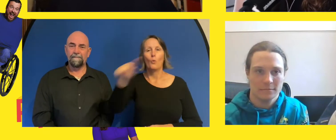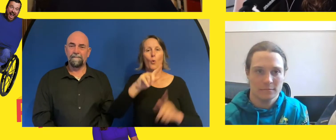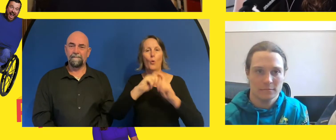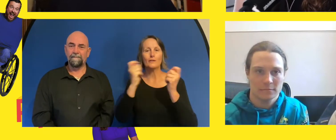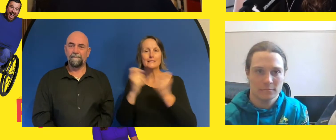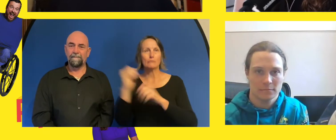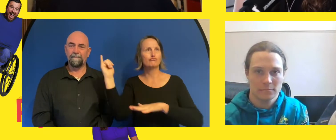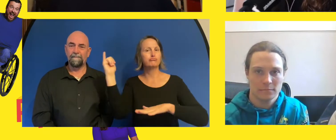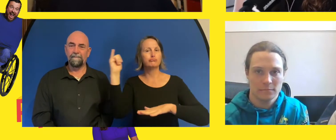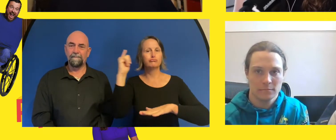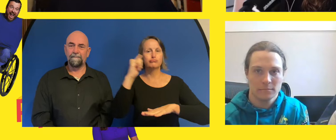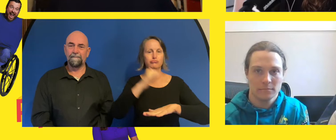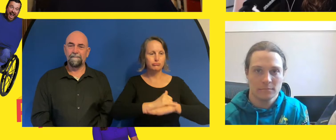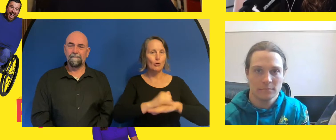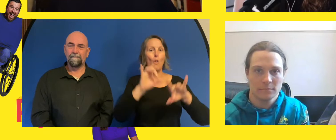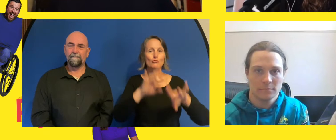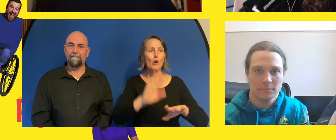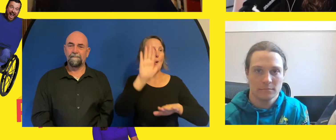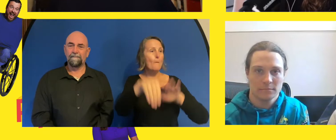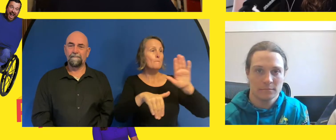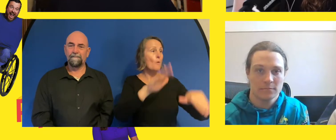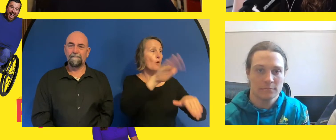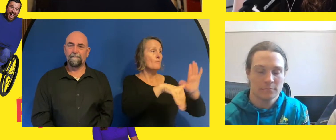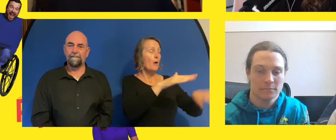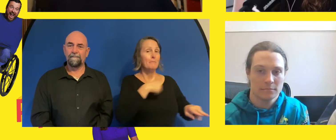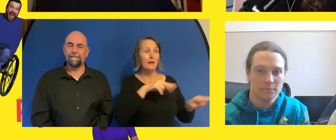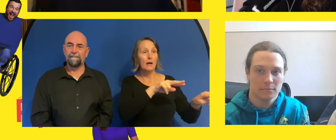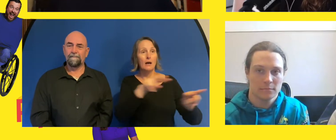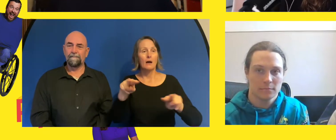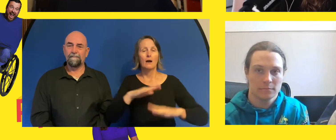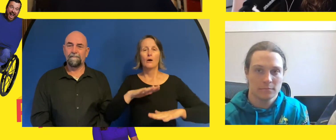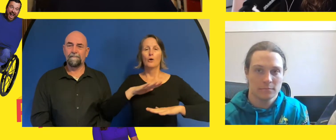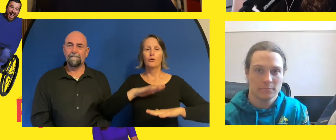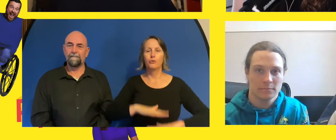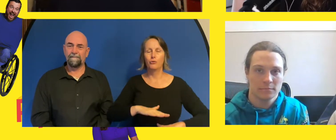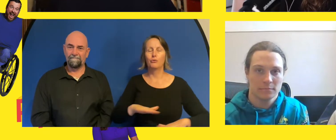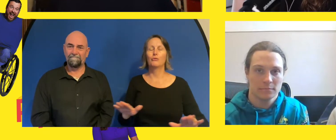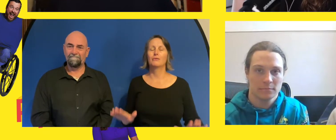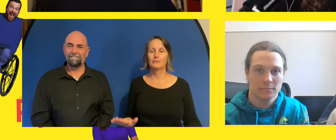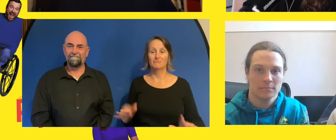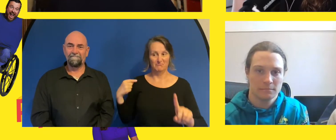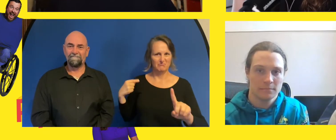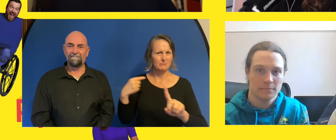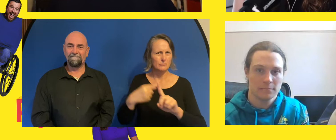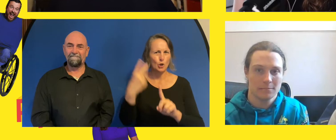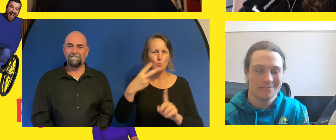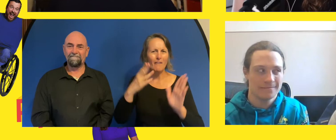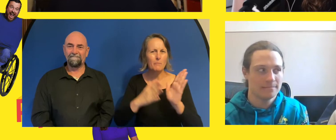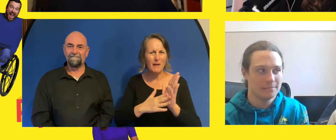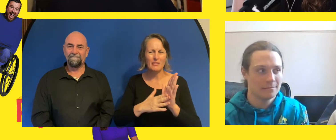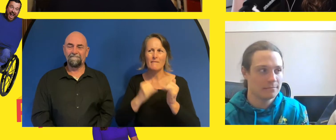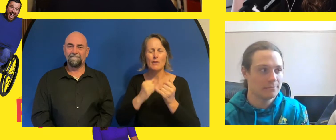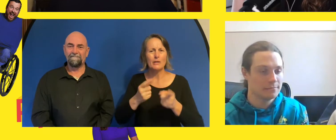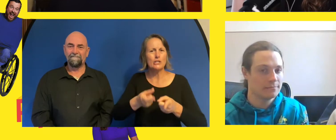incredibly challenging 12 months, both for our summer mob and our winter mob. They've performed so incredibly brilliantly